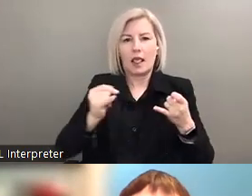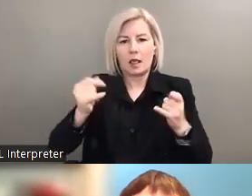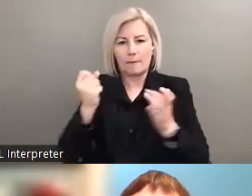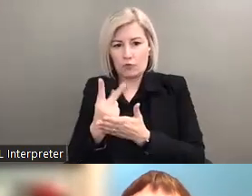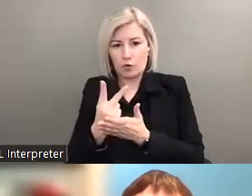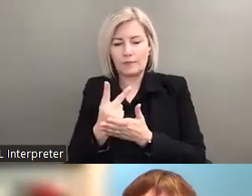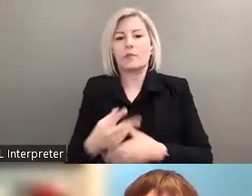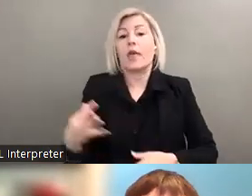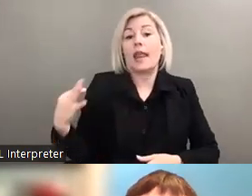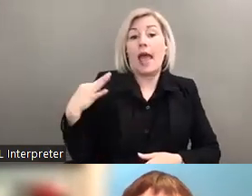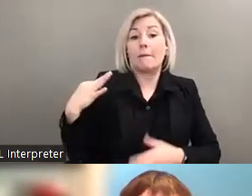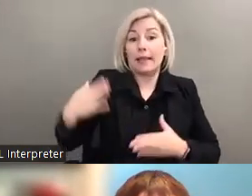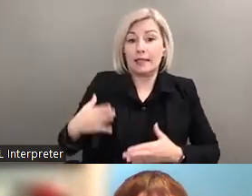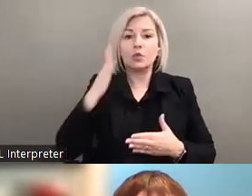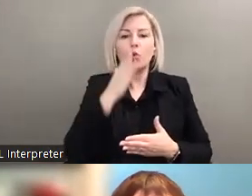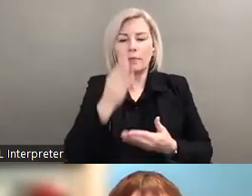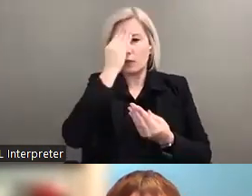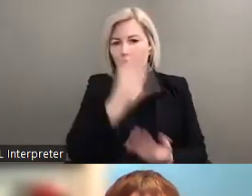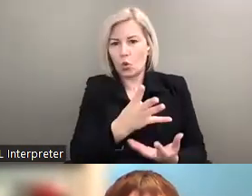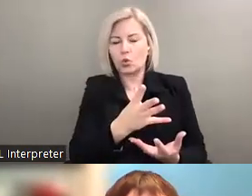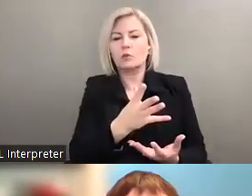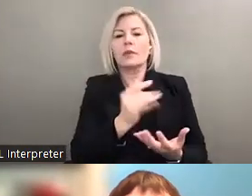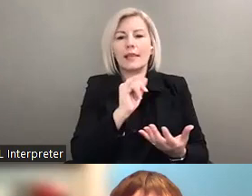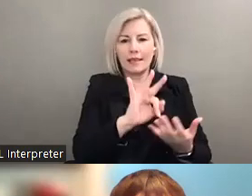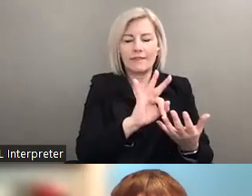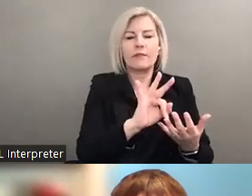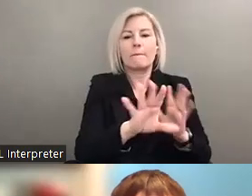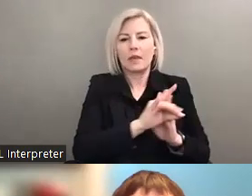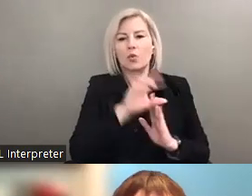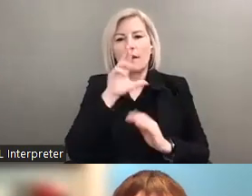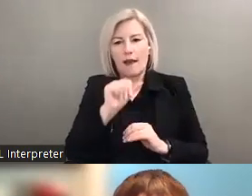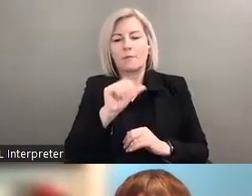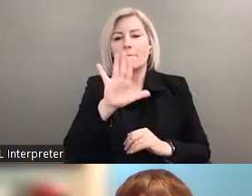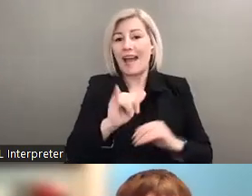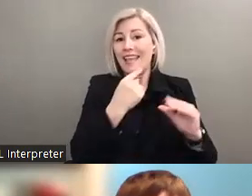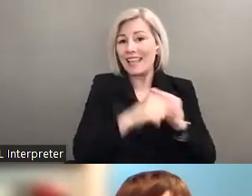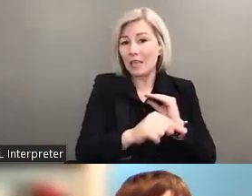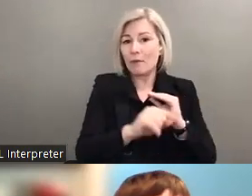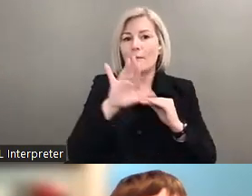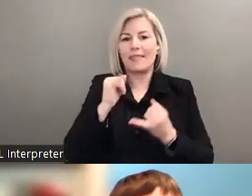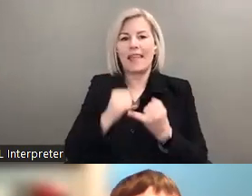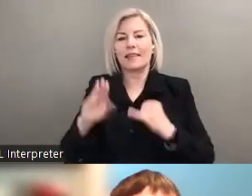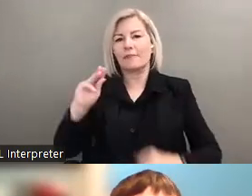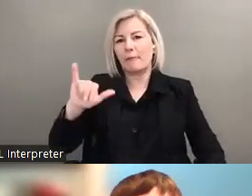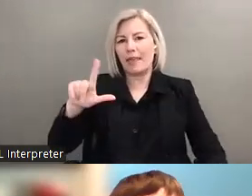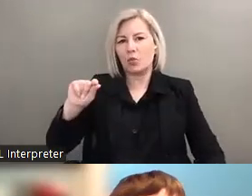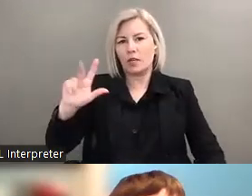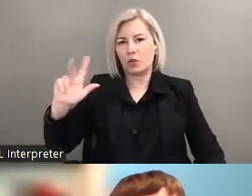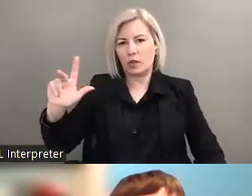then applicants will be notified of their selection status via email by the end of May 2023.